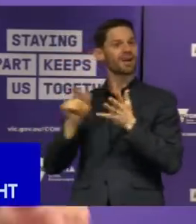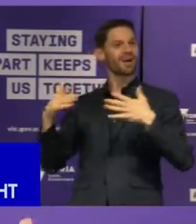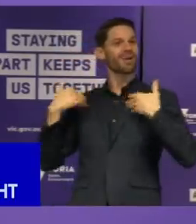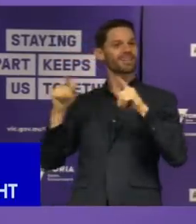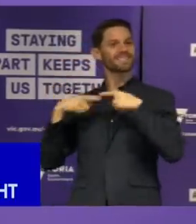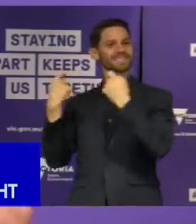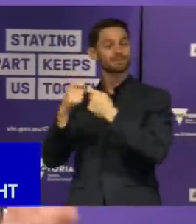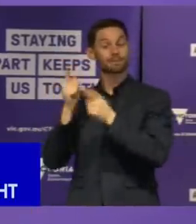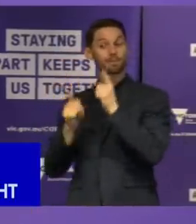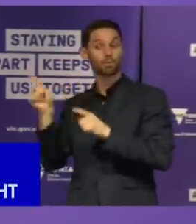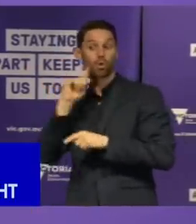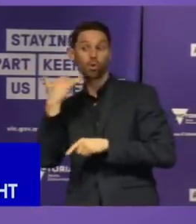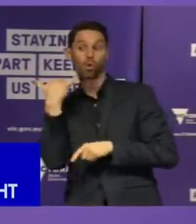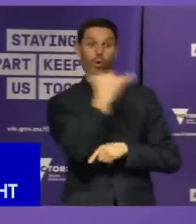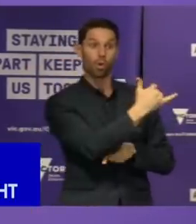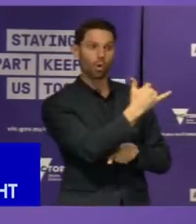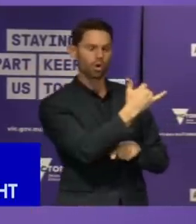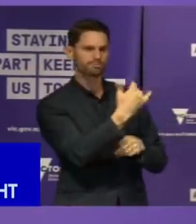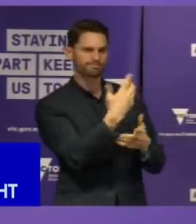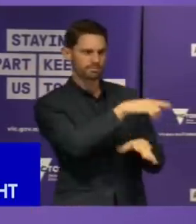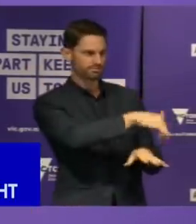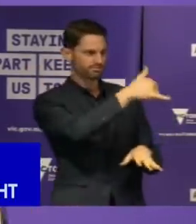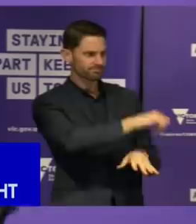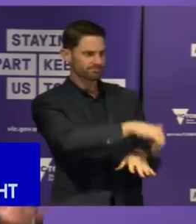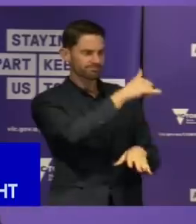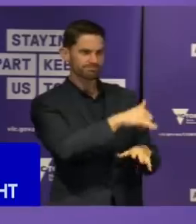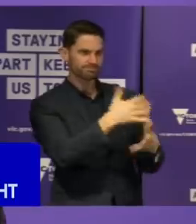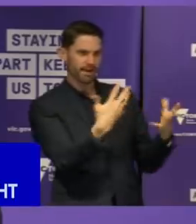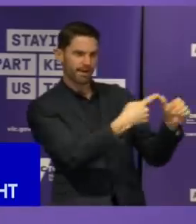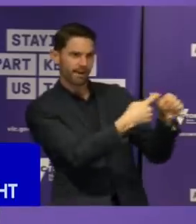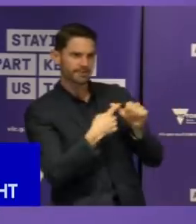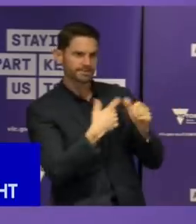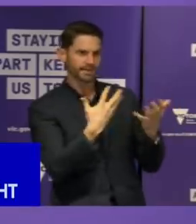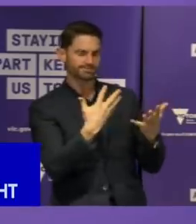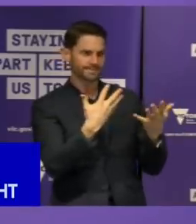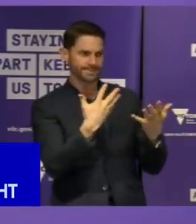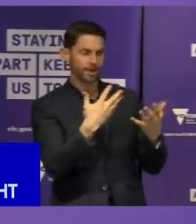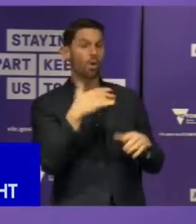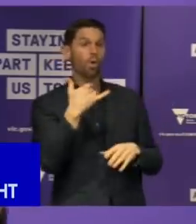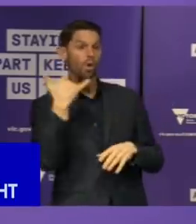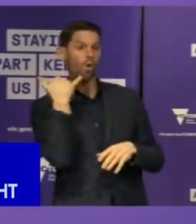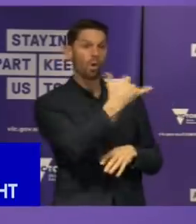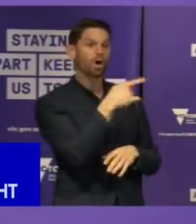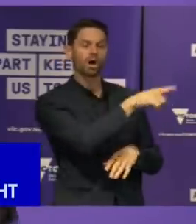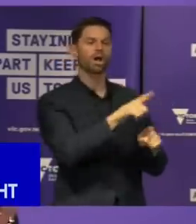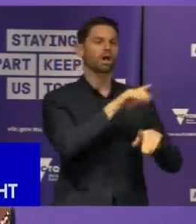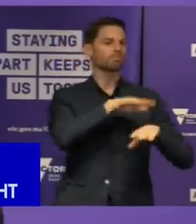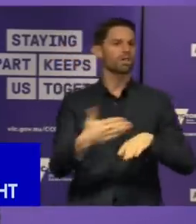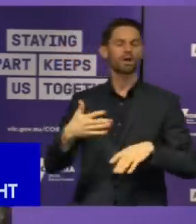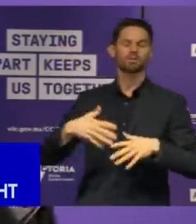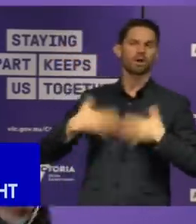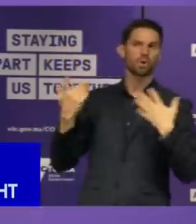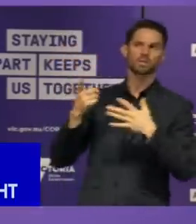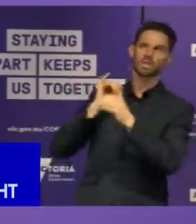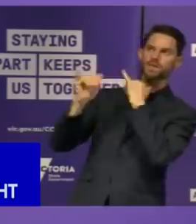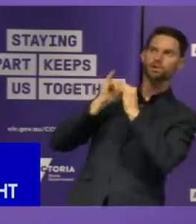may answer the phone but are not particularly interested in making a time to sit down and go through that rather that longer process to be interviewed about